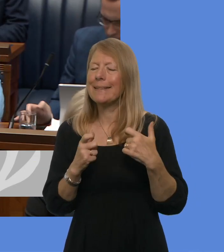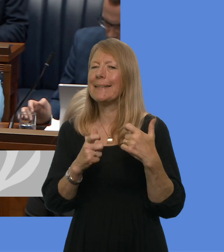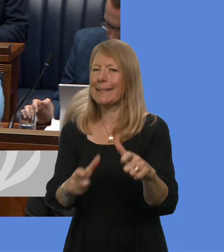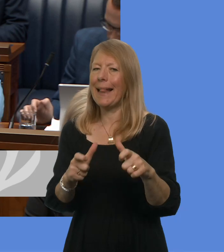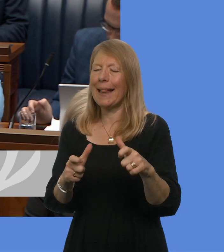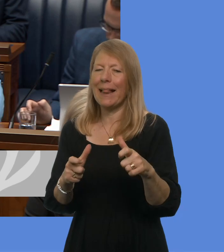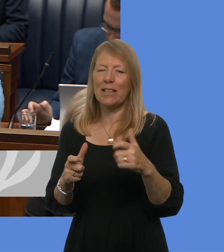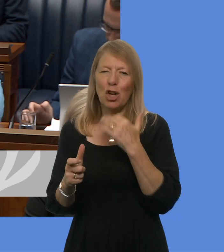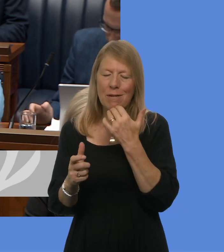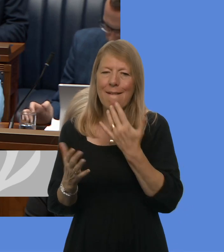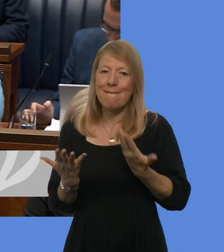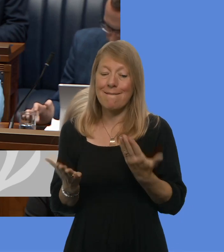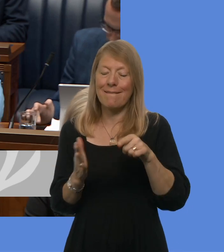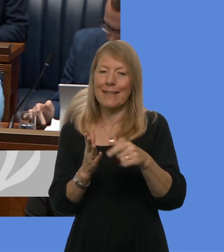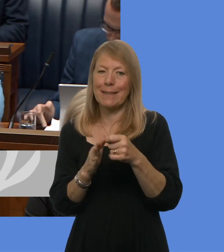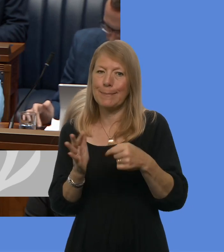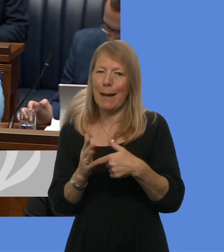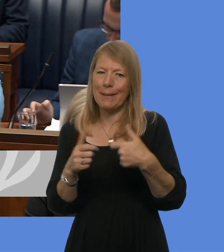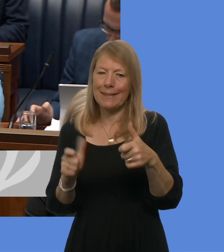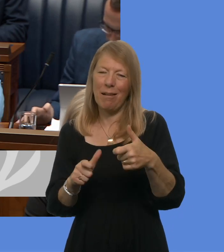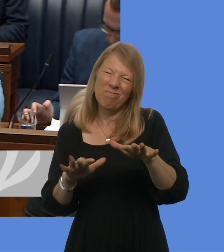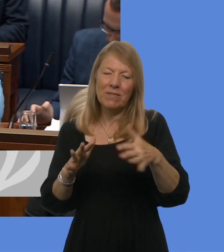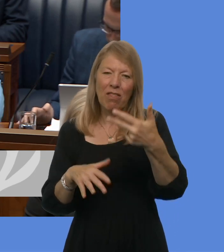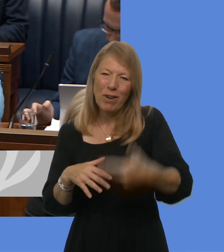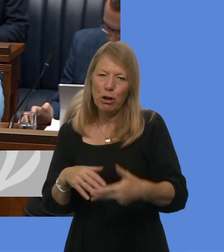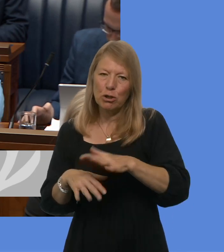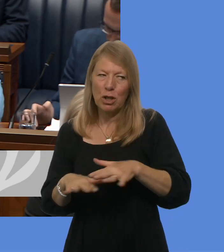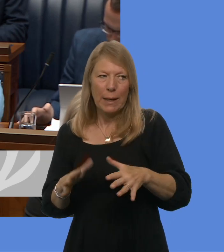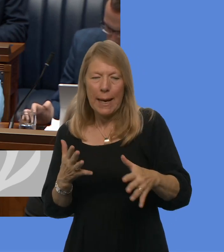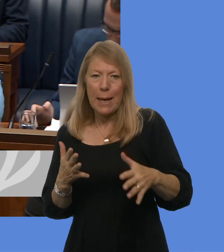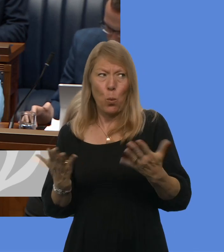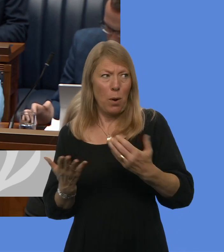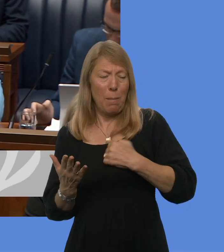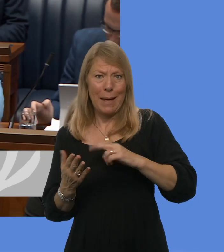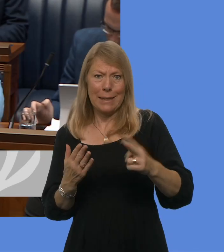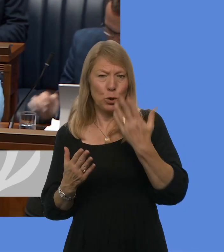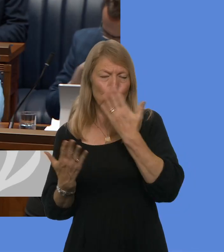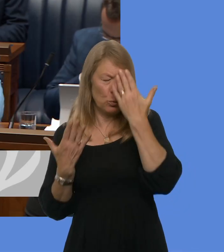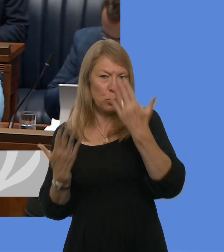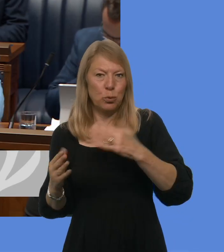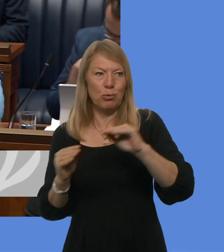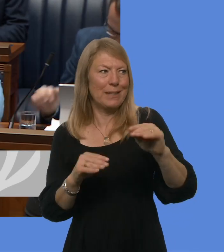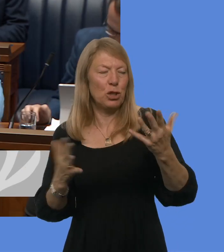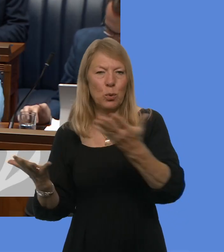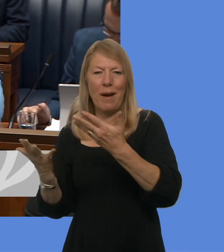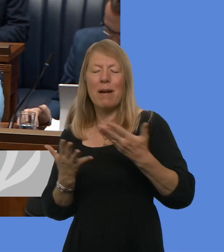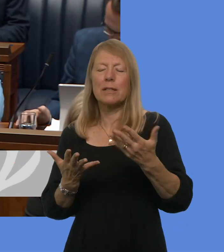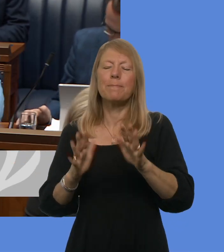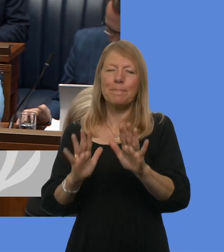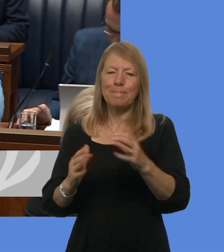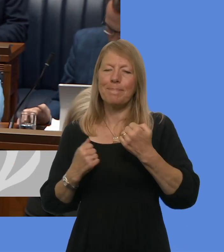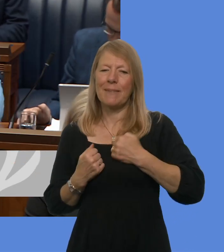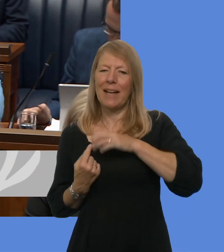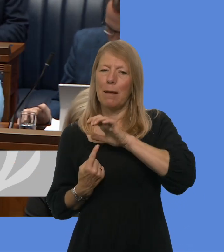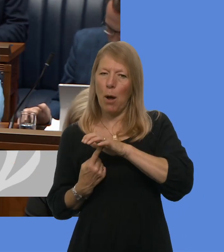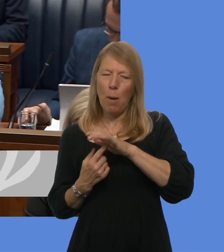meet the current need for September, and the Education Authority have been working with my department to identify the particular areas that